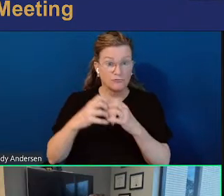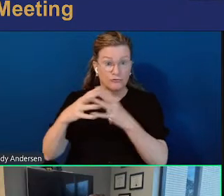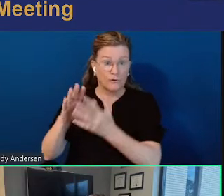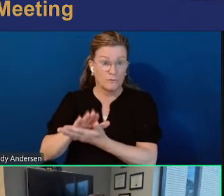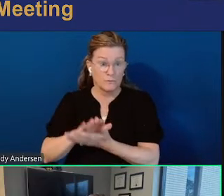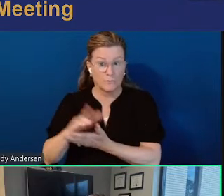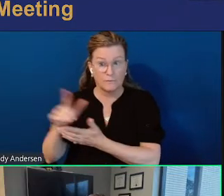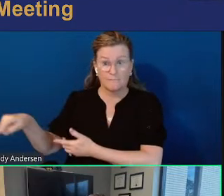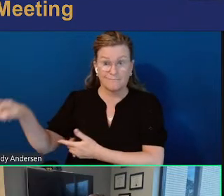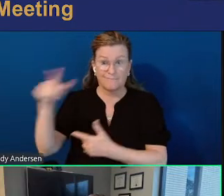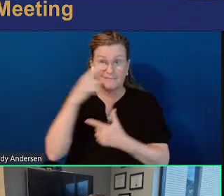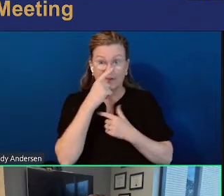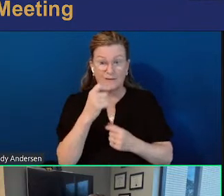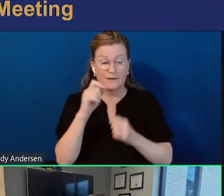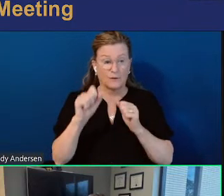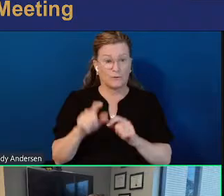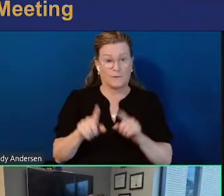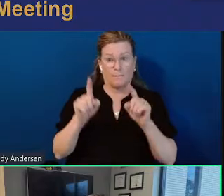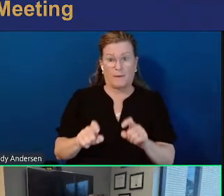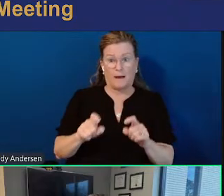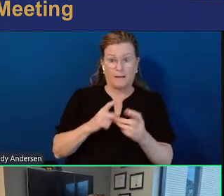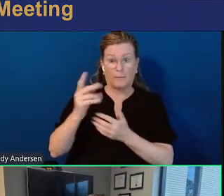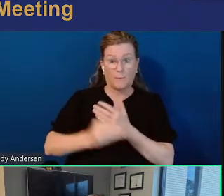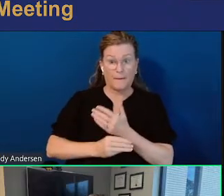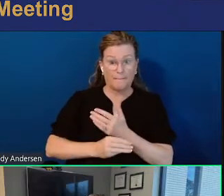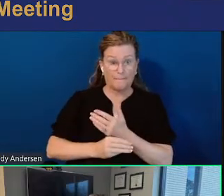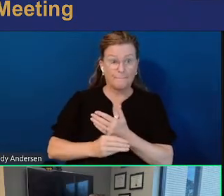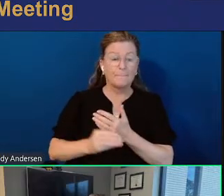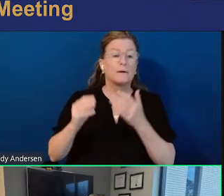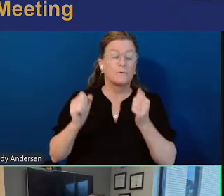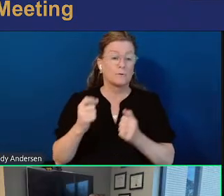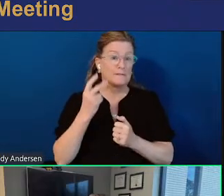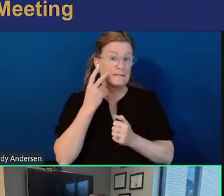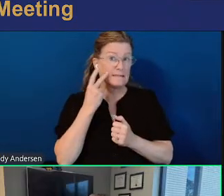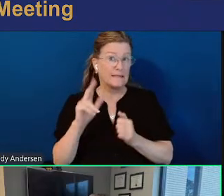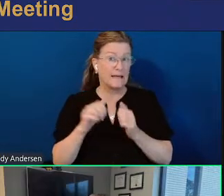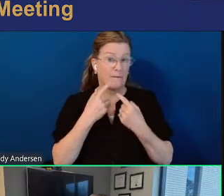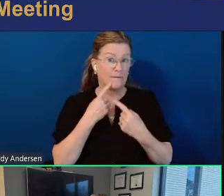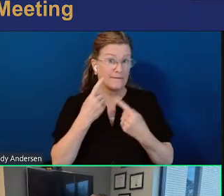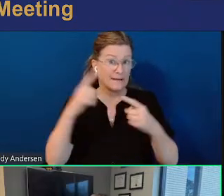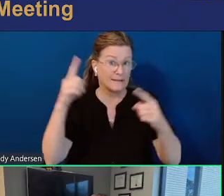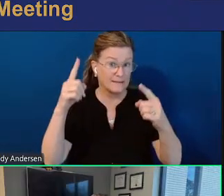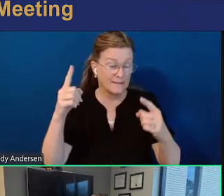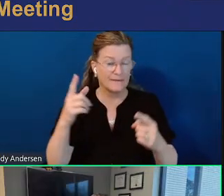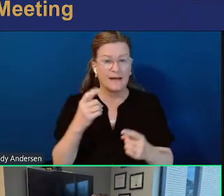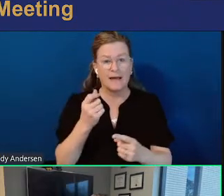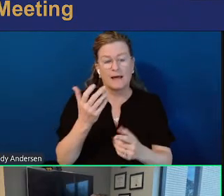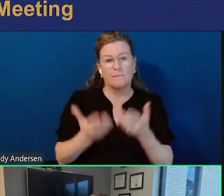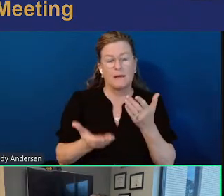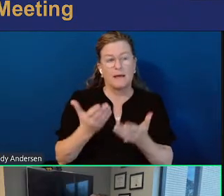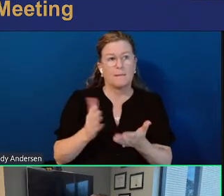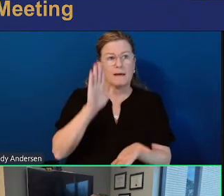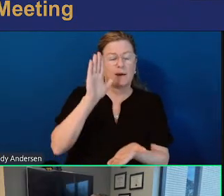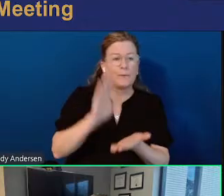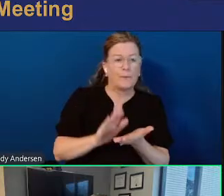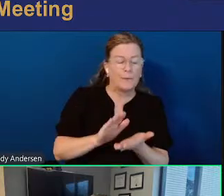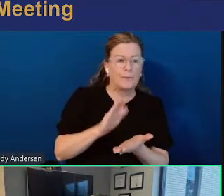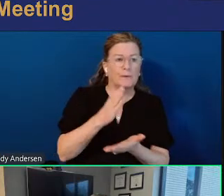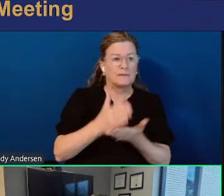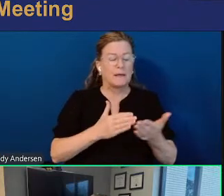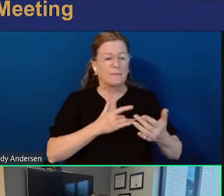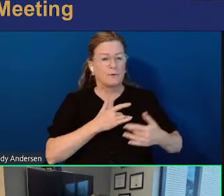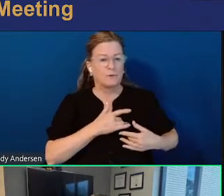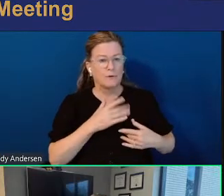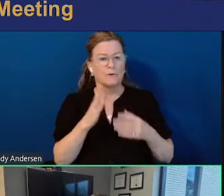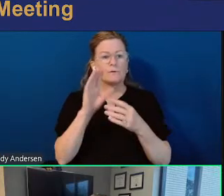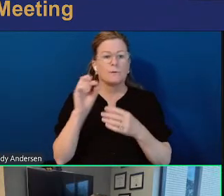interested could do a pilot program to see the effectiveness of this and maybe alleviate some of those concerns or resolve any